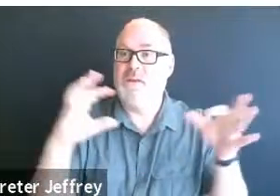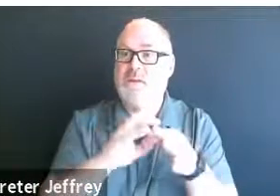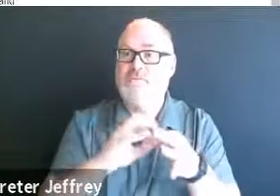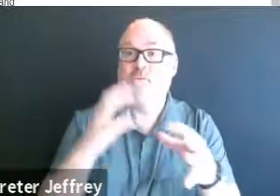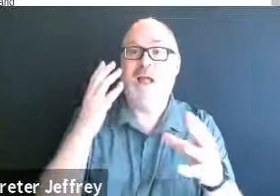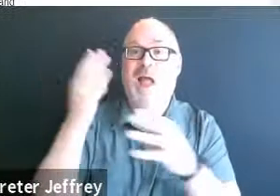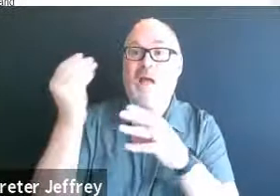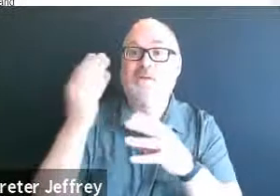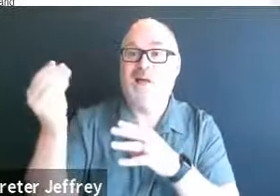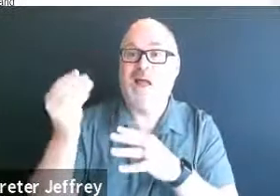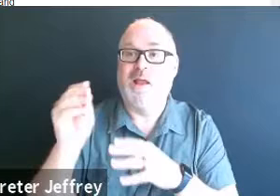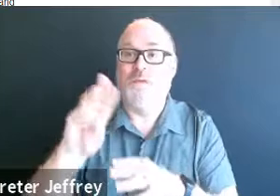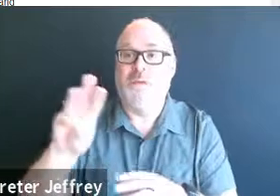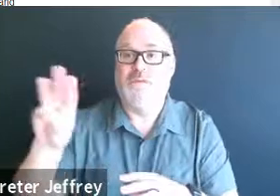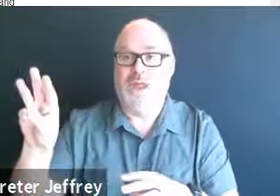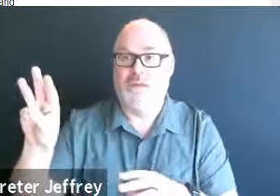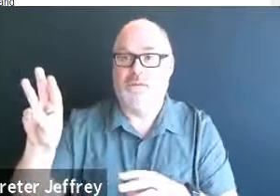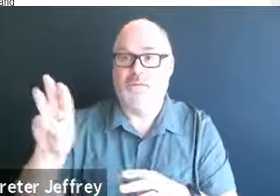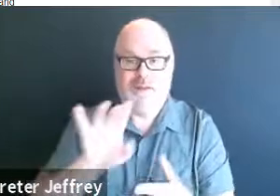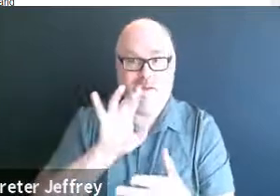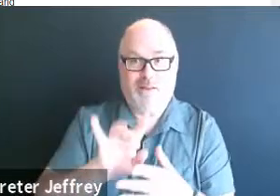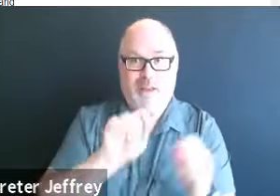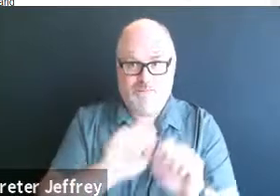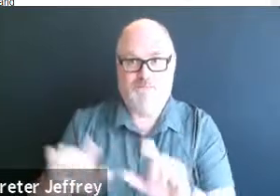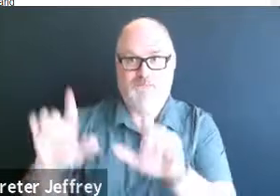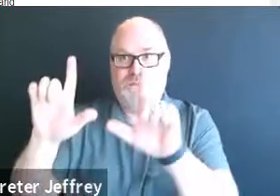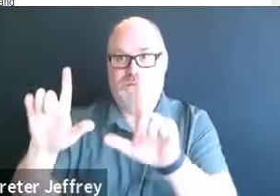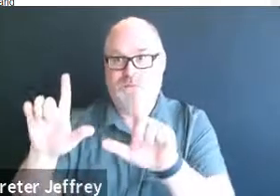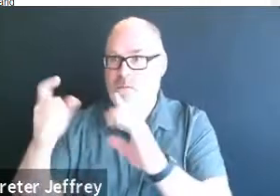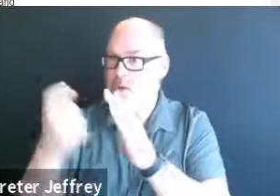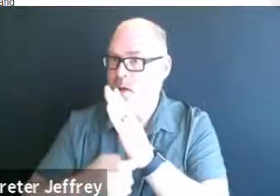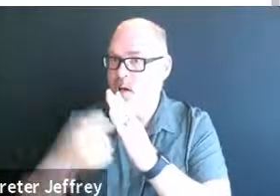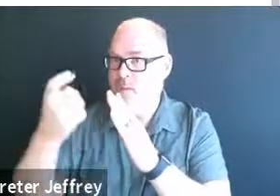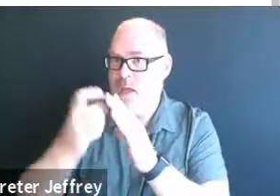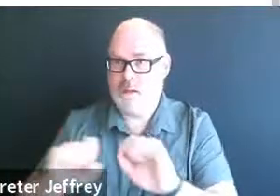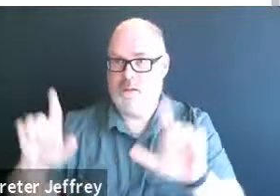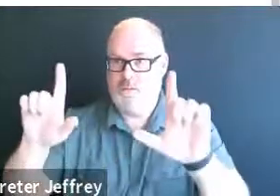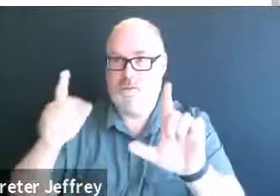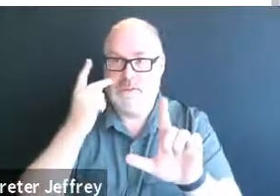So students will click that, and they'll be brought to this webpage.